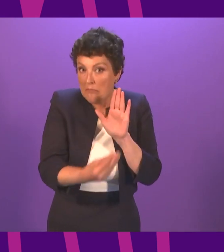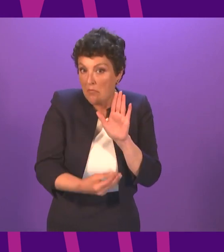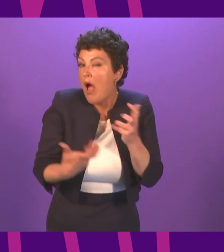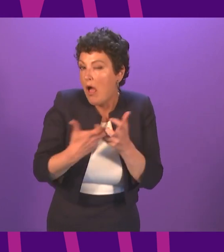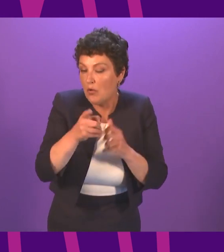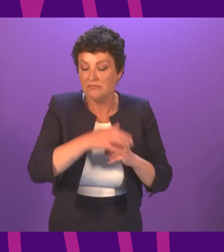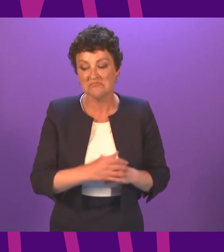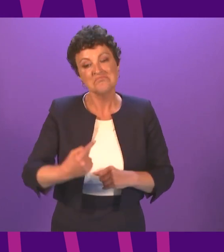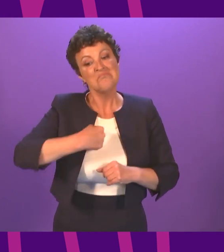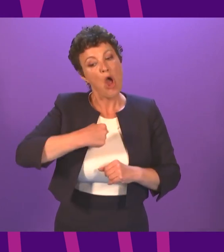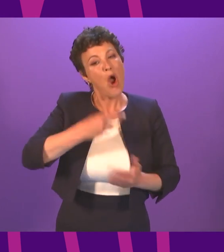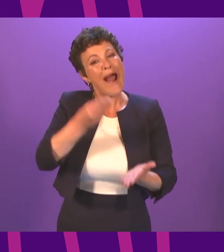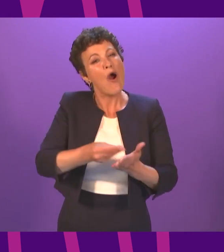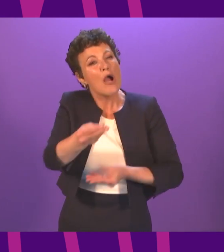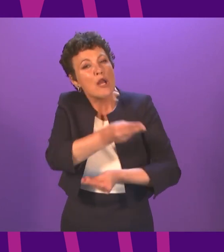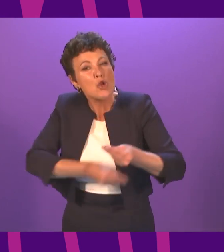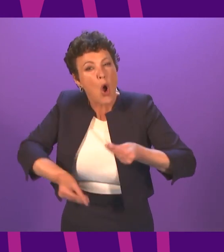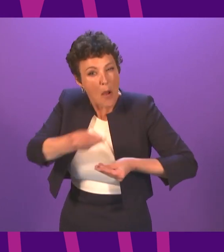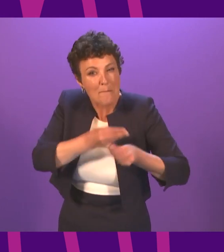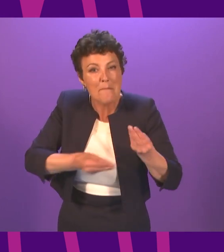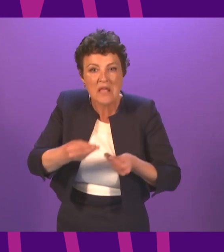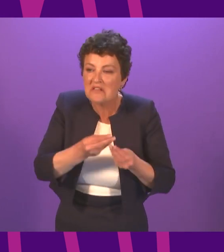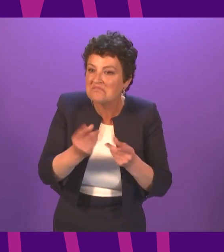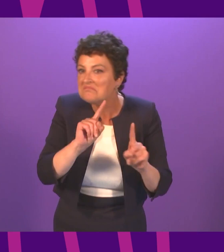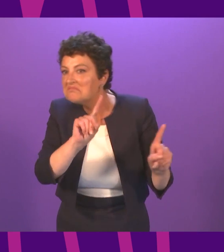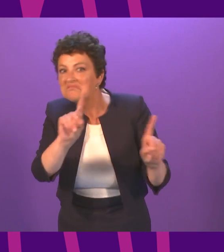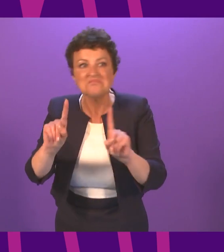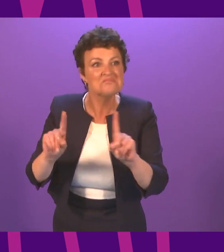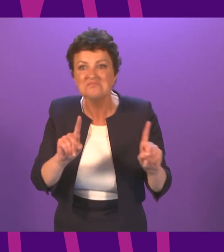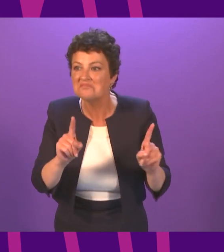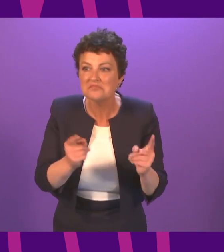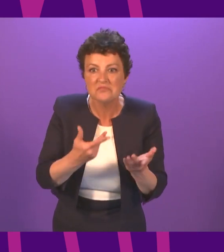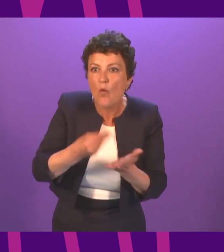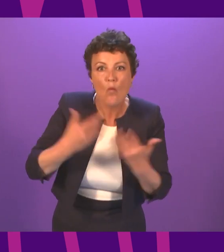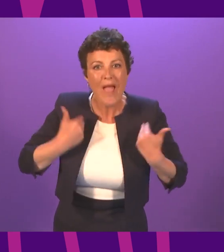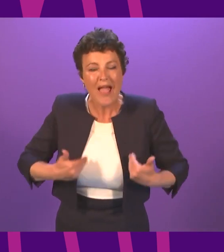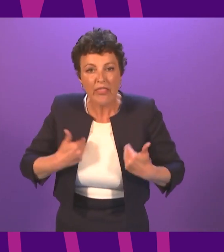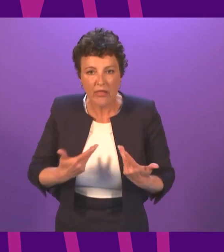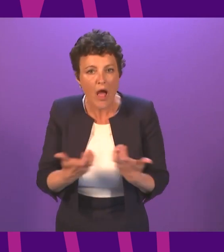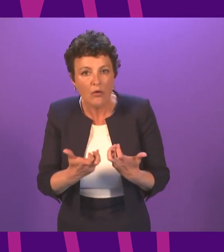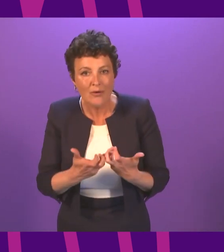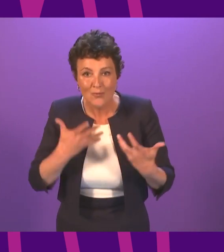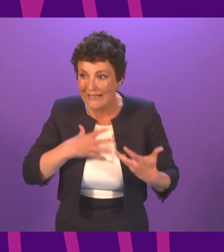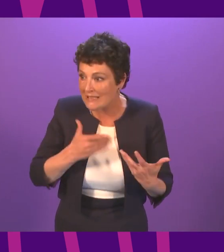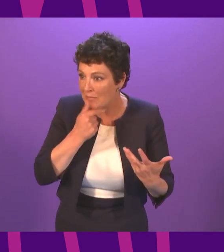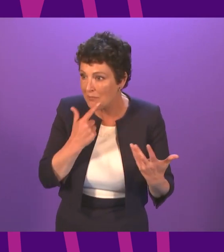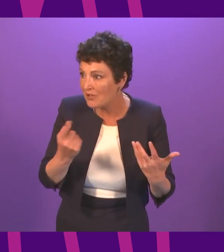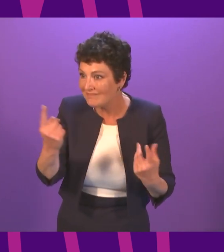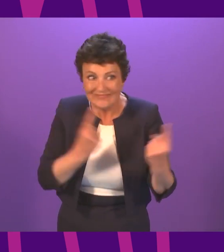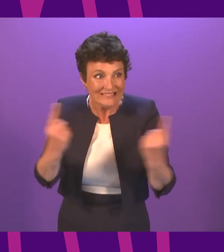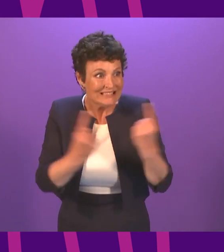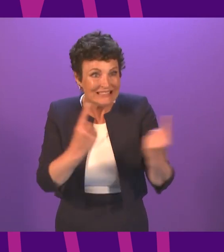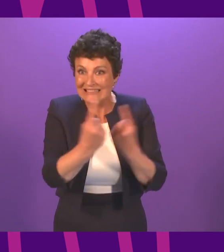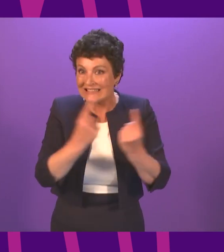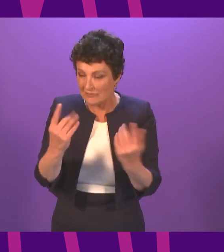week. Our economic prospects depend on us attracting more people to live and work here in Scotland. And yet on Thursday,